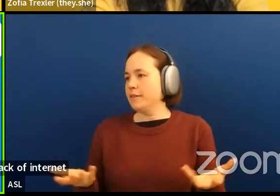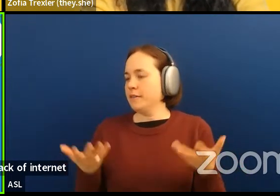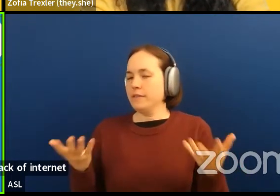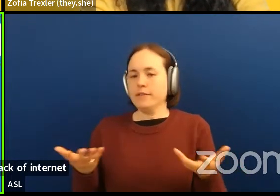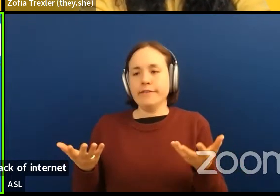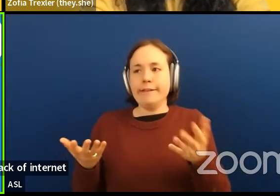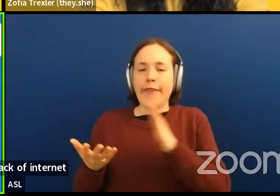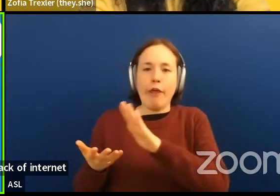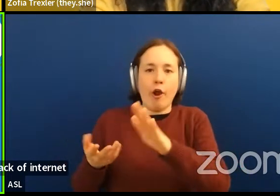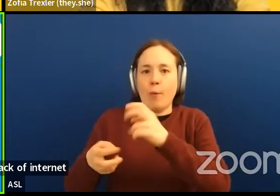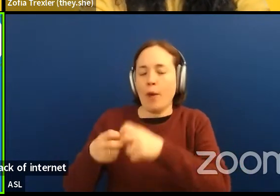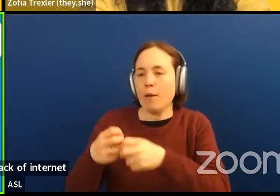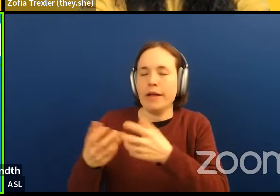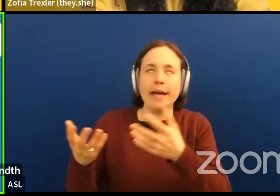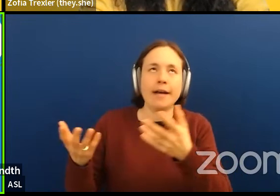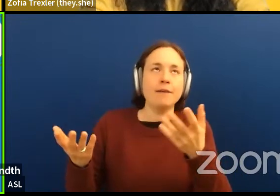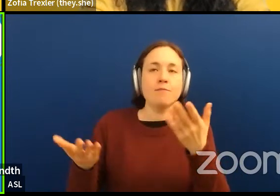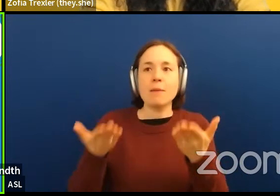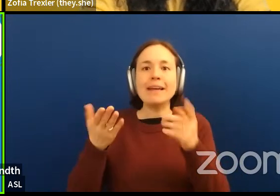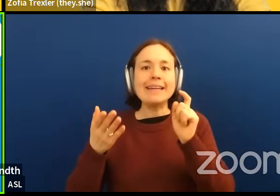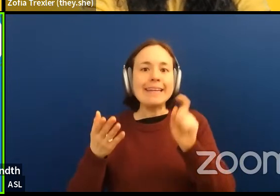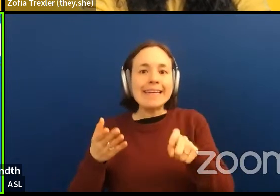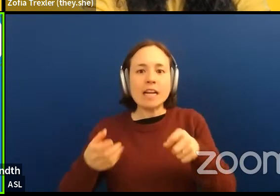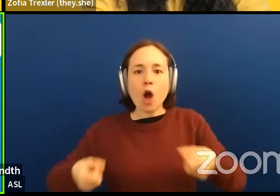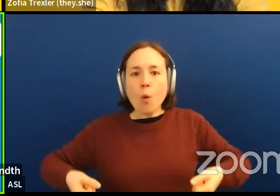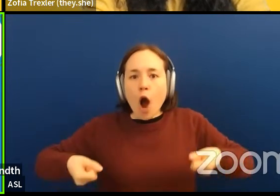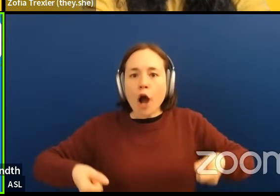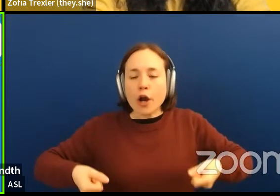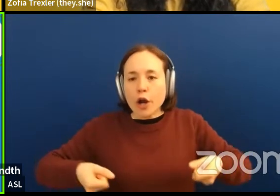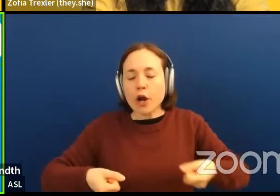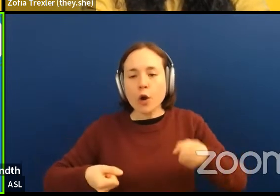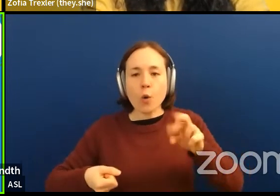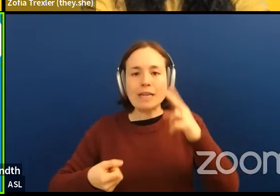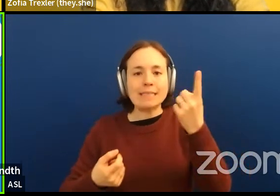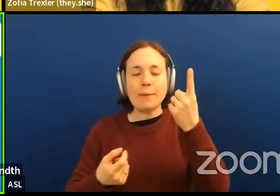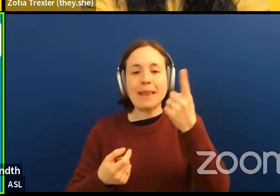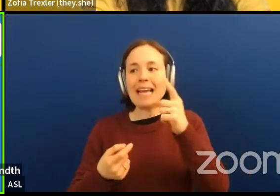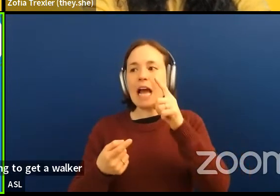trying to get a walker until they can make it to their next appointment.